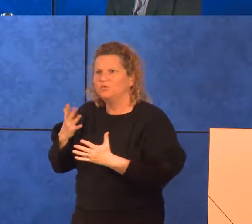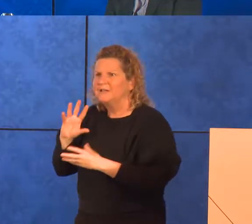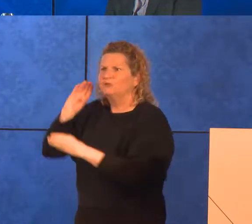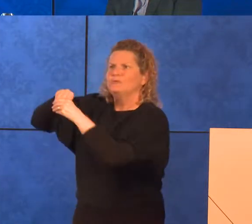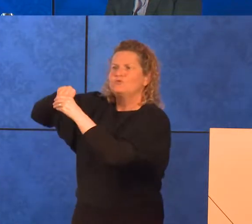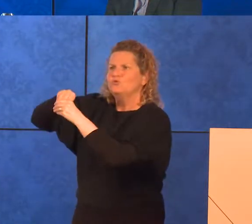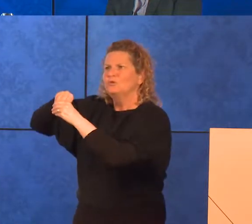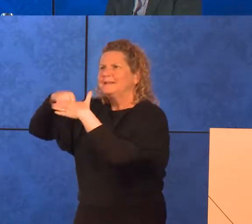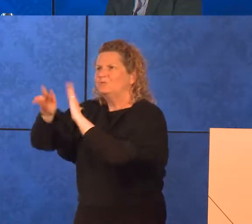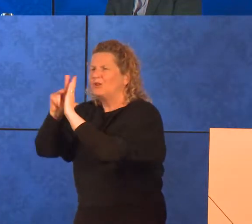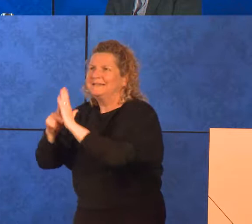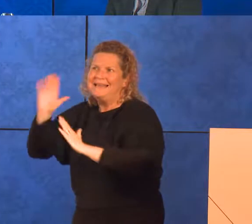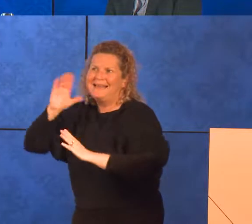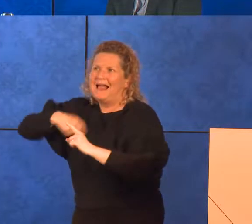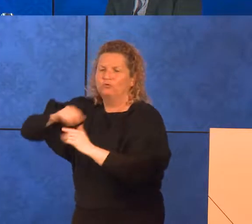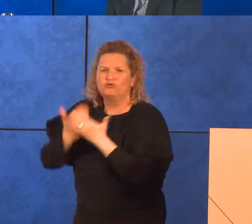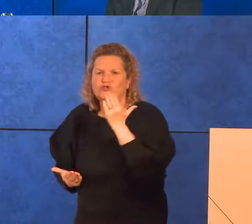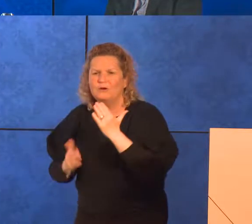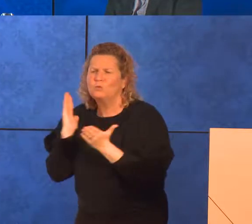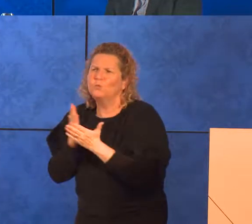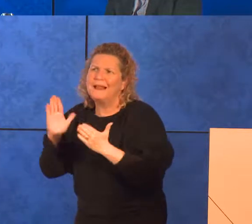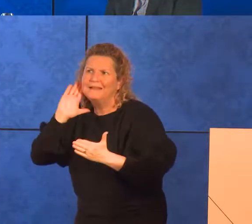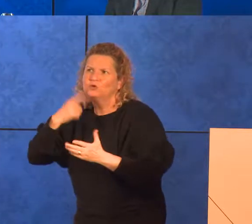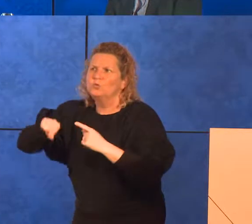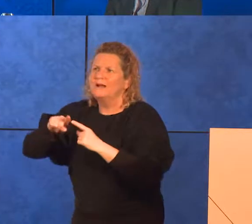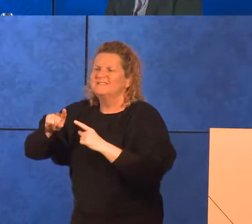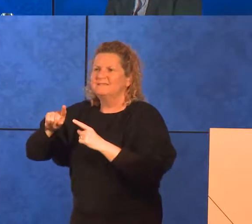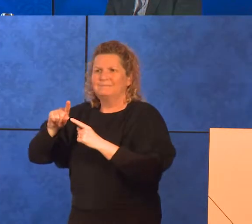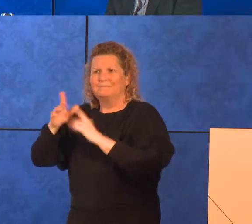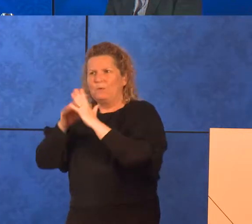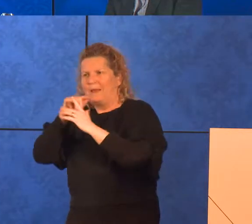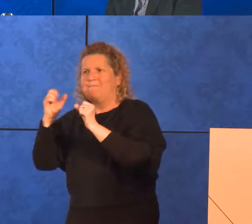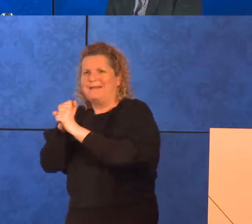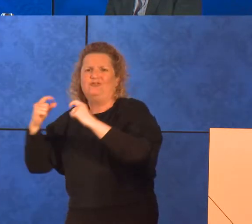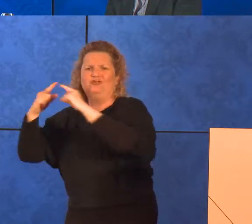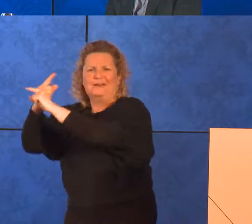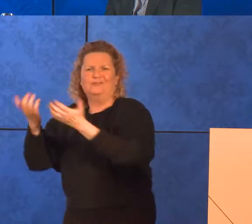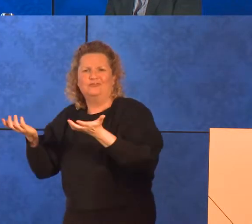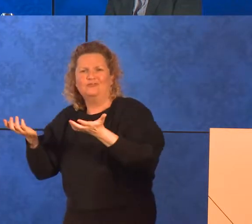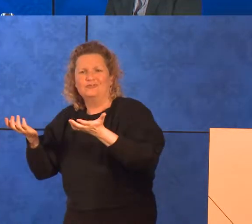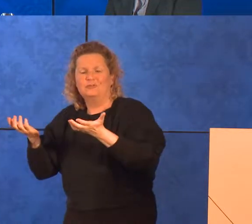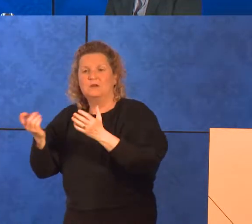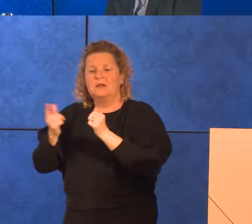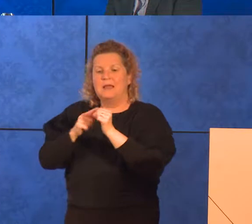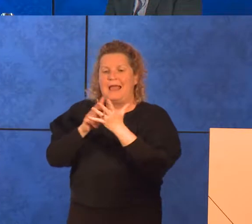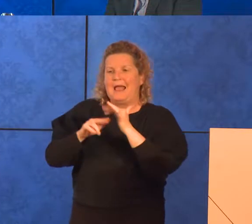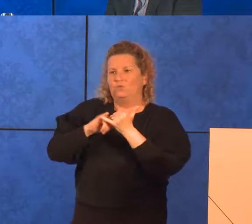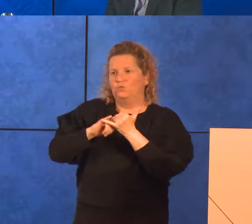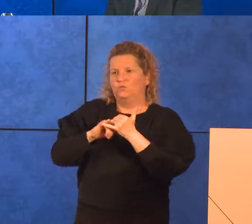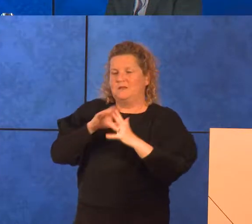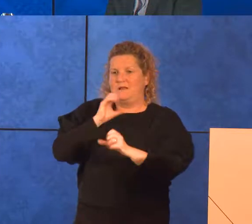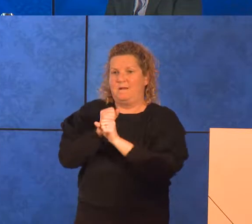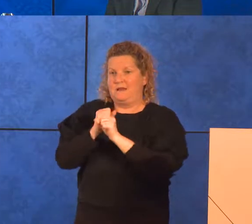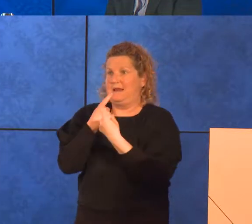and to be actually heard. So truly listen to make change. And then obviously, when the Andrew government announced